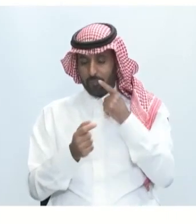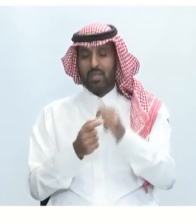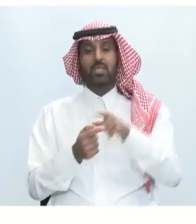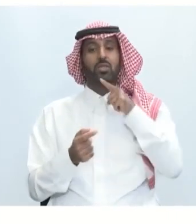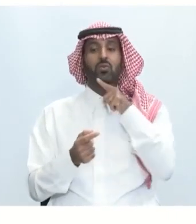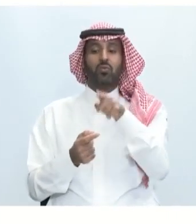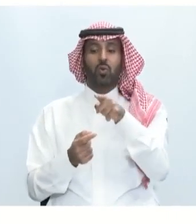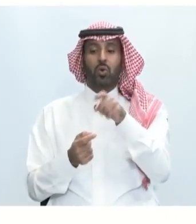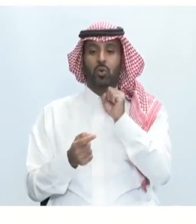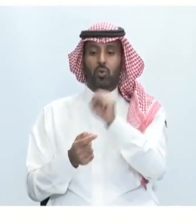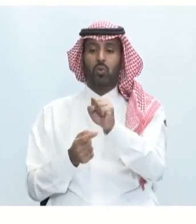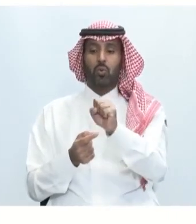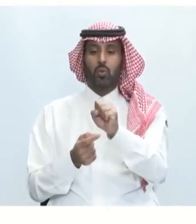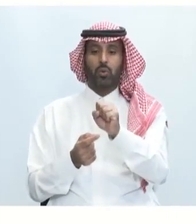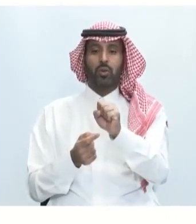you or for you?